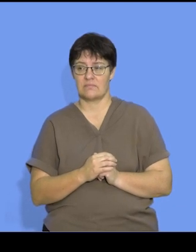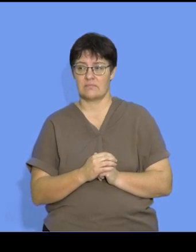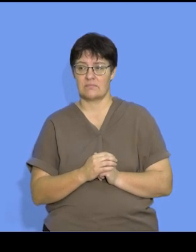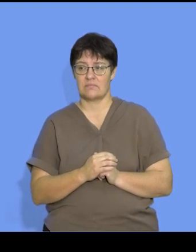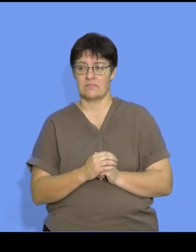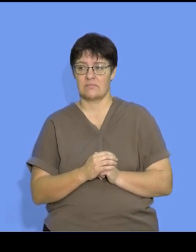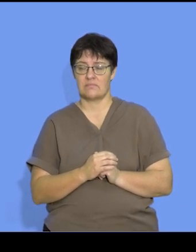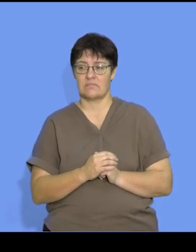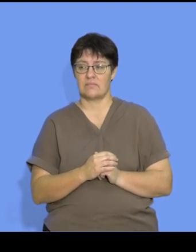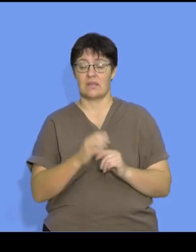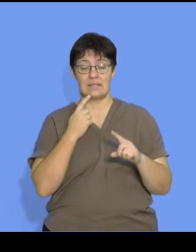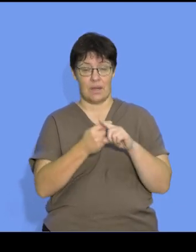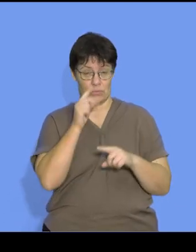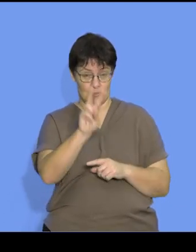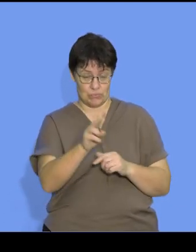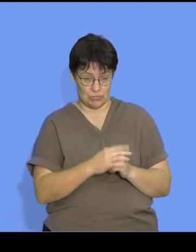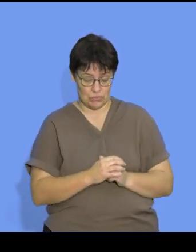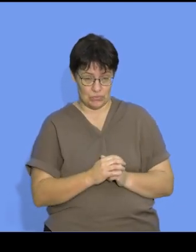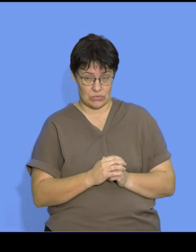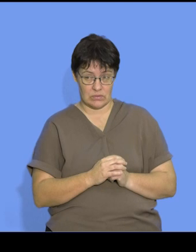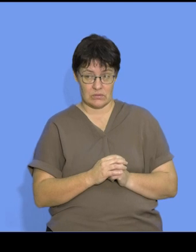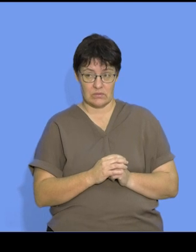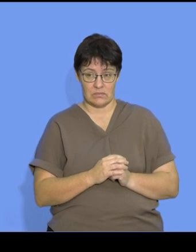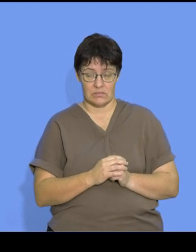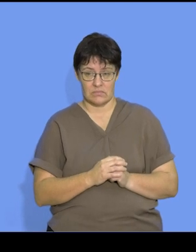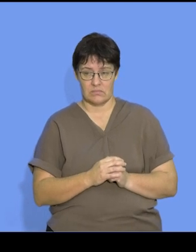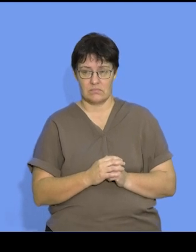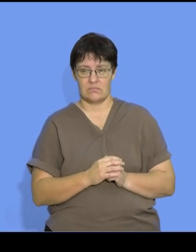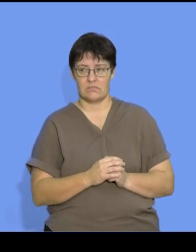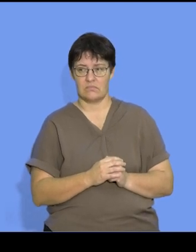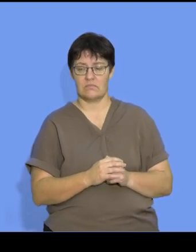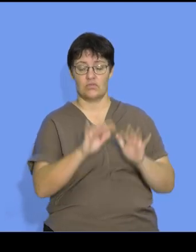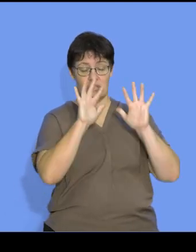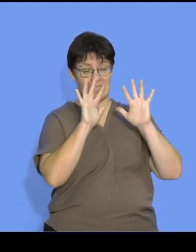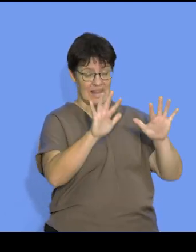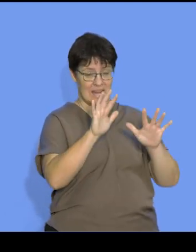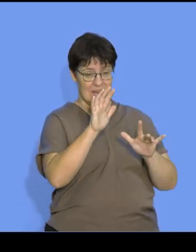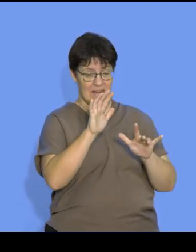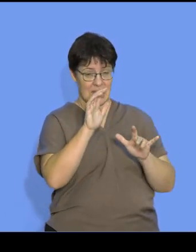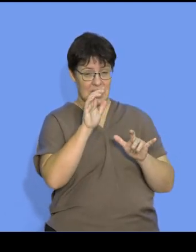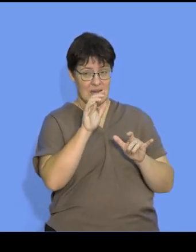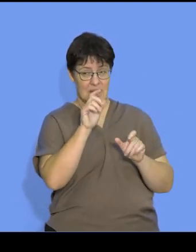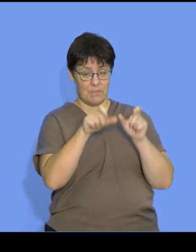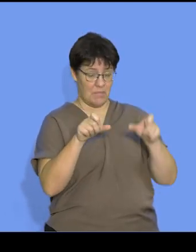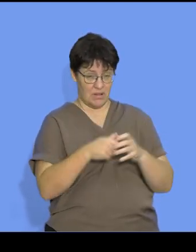times 2. So for 10 people, we're going to have the number of